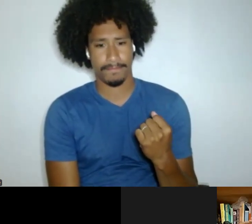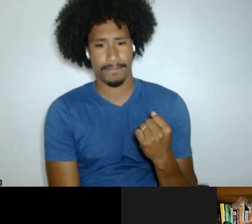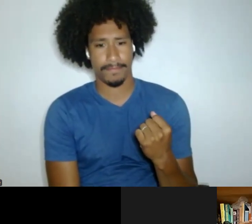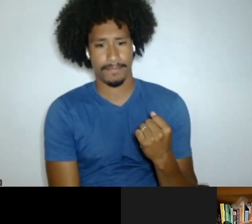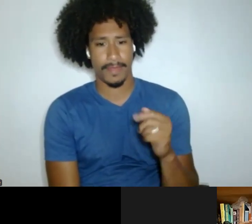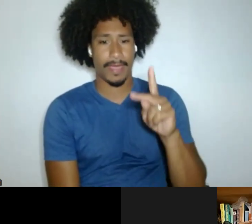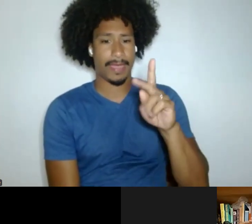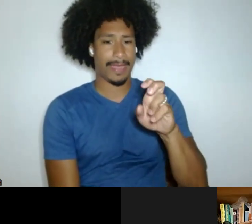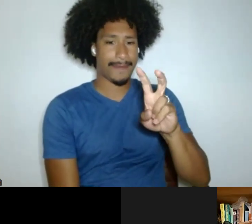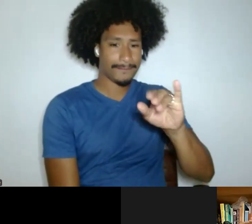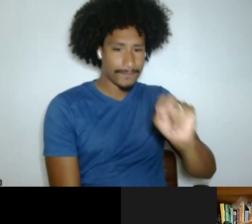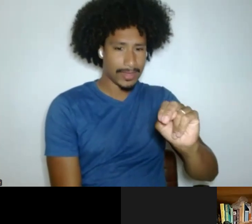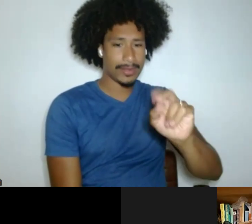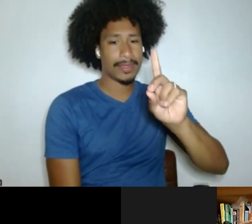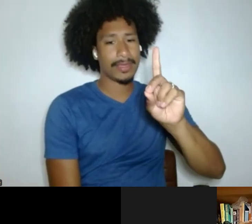Diliban.